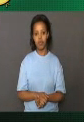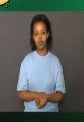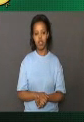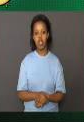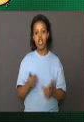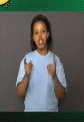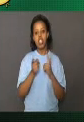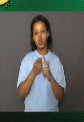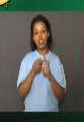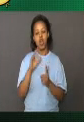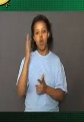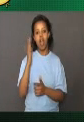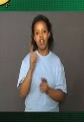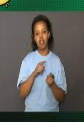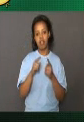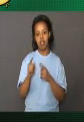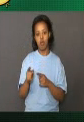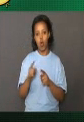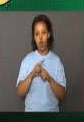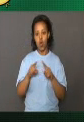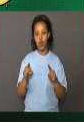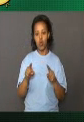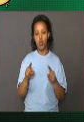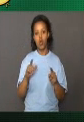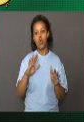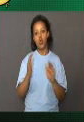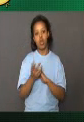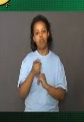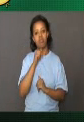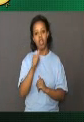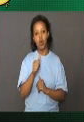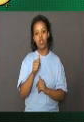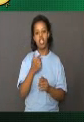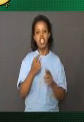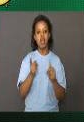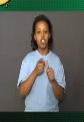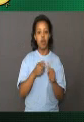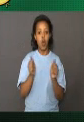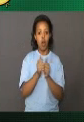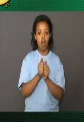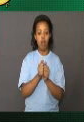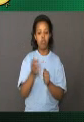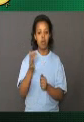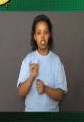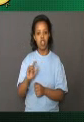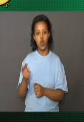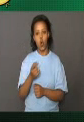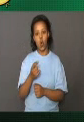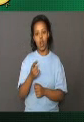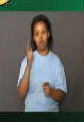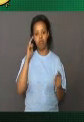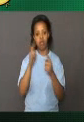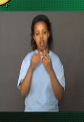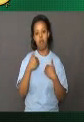The second type employs a different way of achieving the same goal as the first